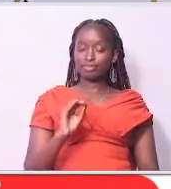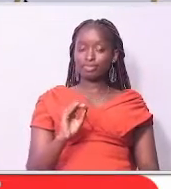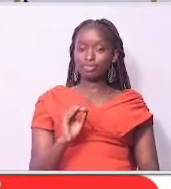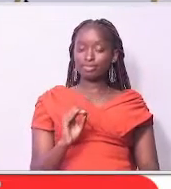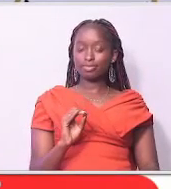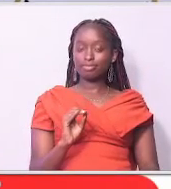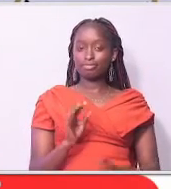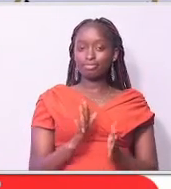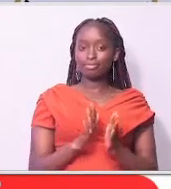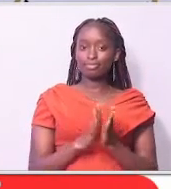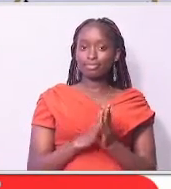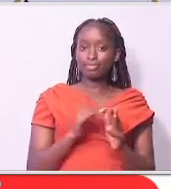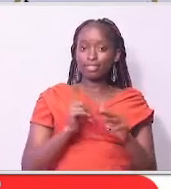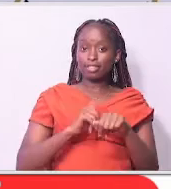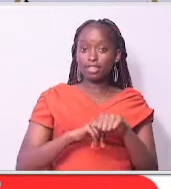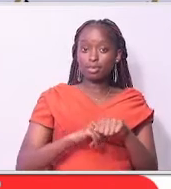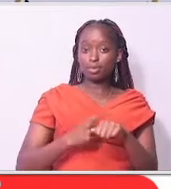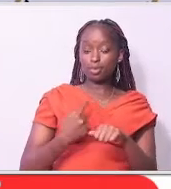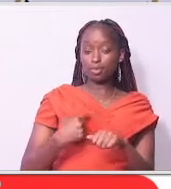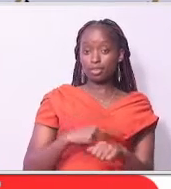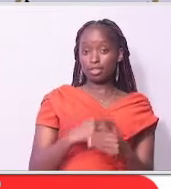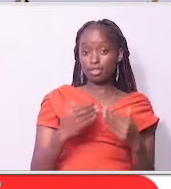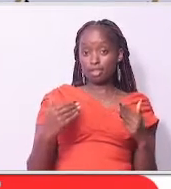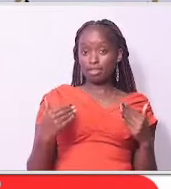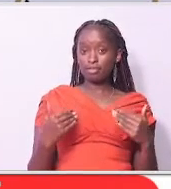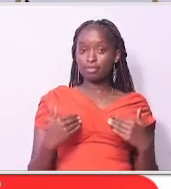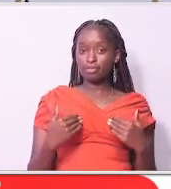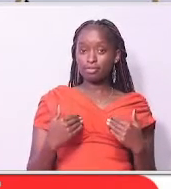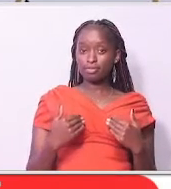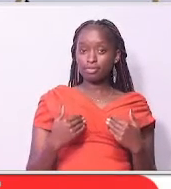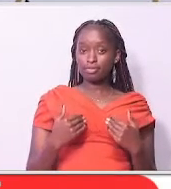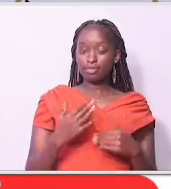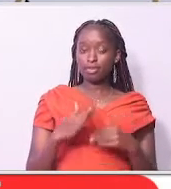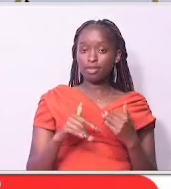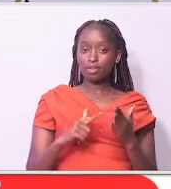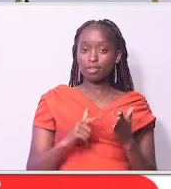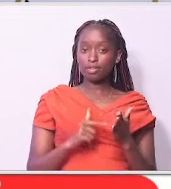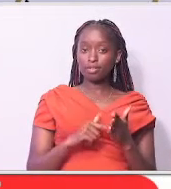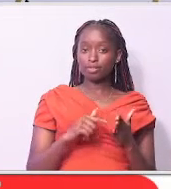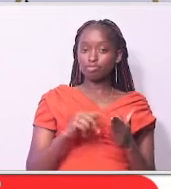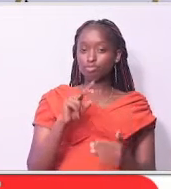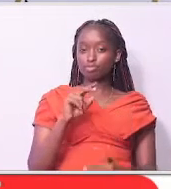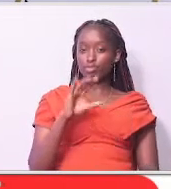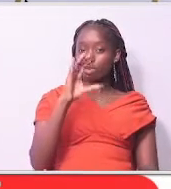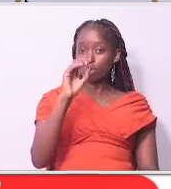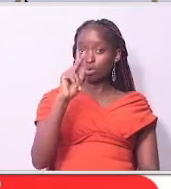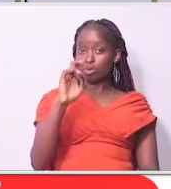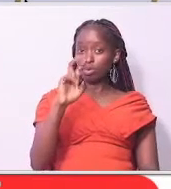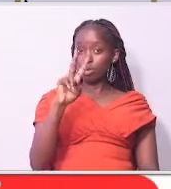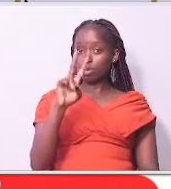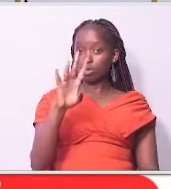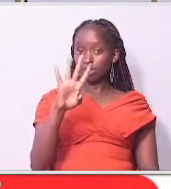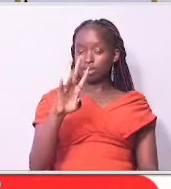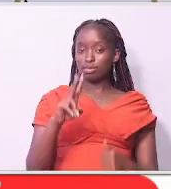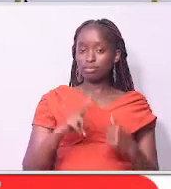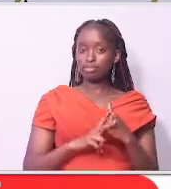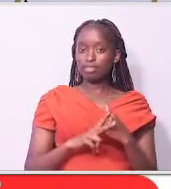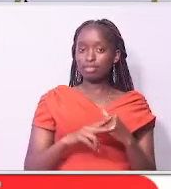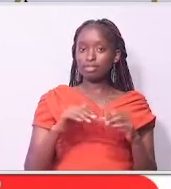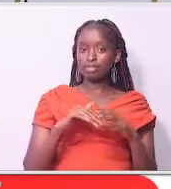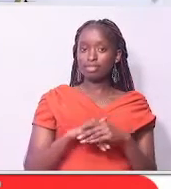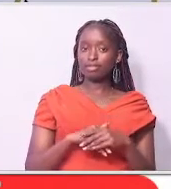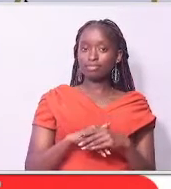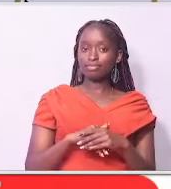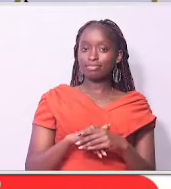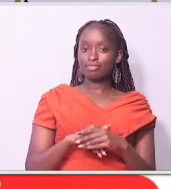And when we had the COP27, in Egypt in November last